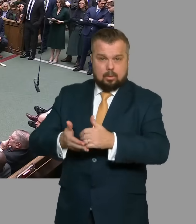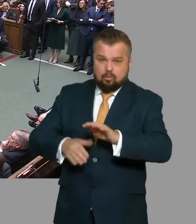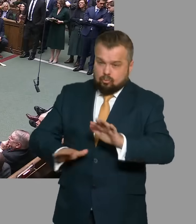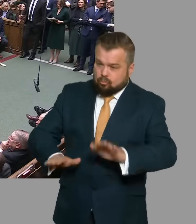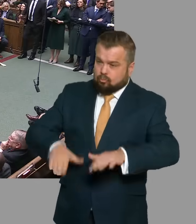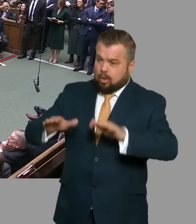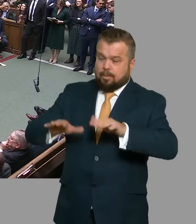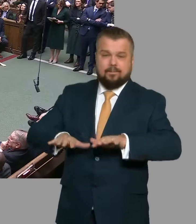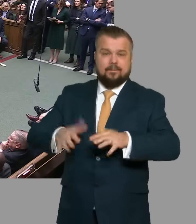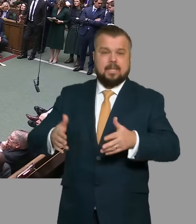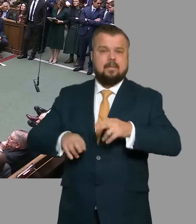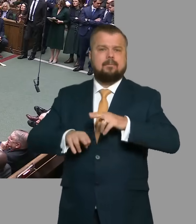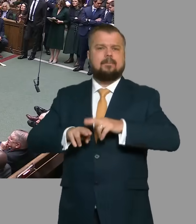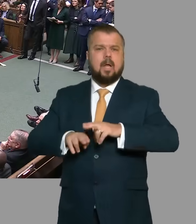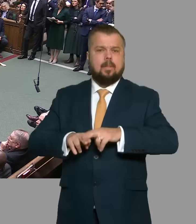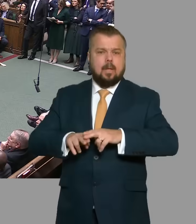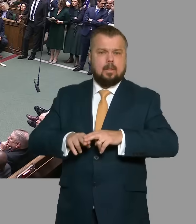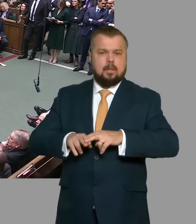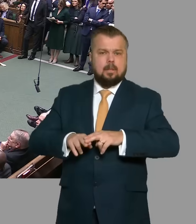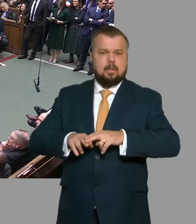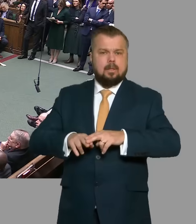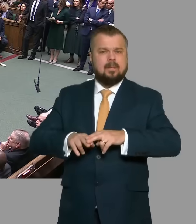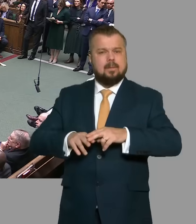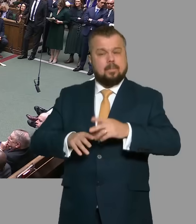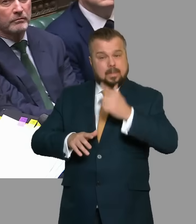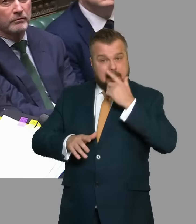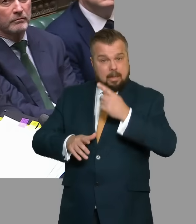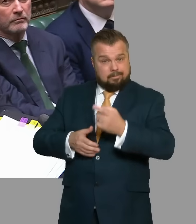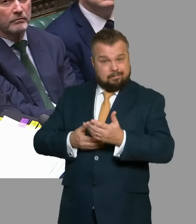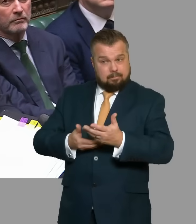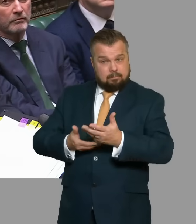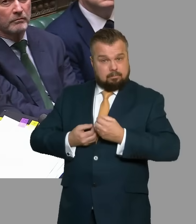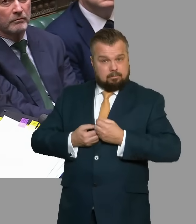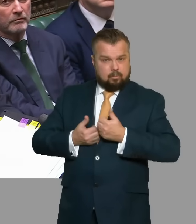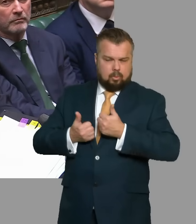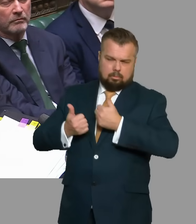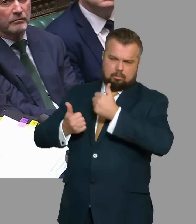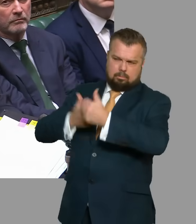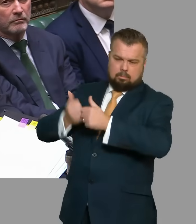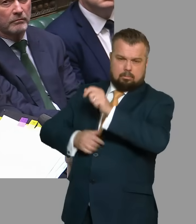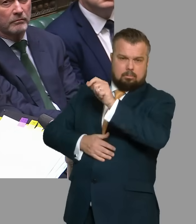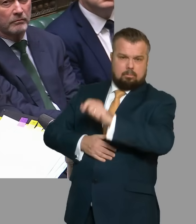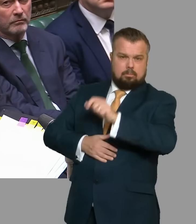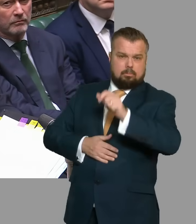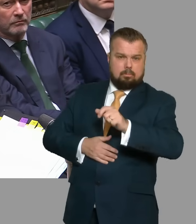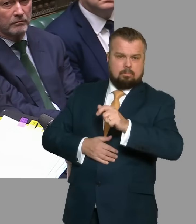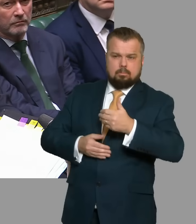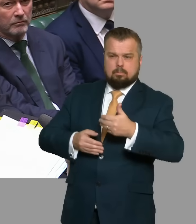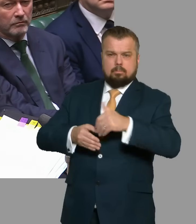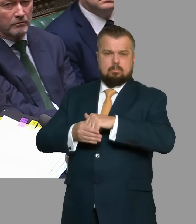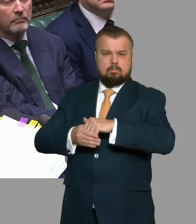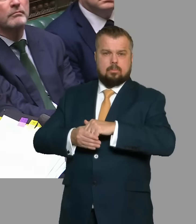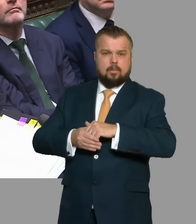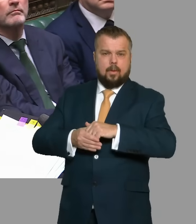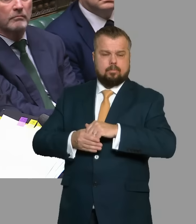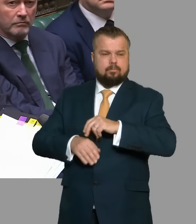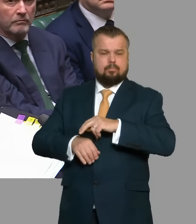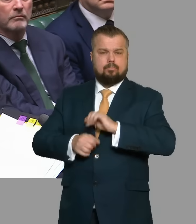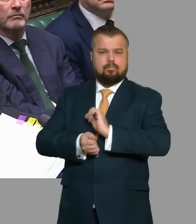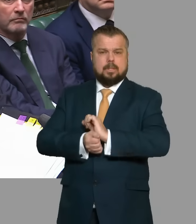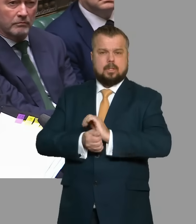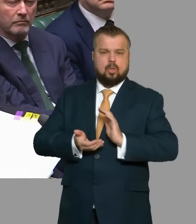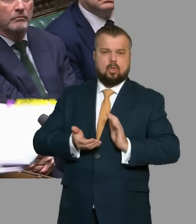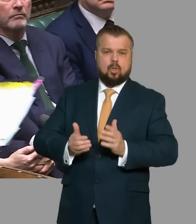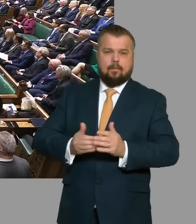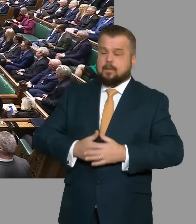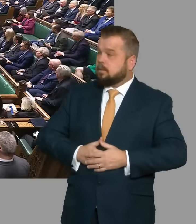Minister. Well, I thank him for raising this, and I will make sure that it is looked into as a matter of urgency, given the circumstances he's set